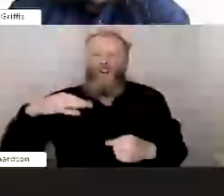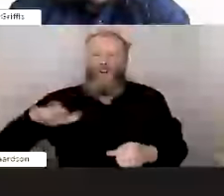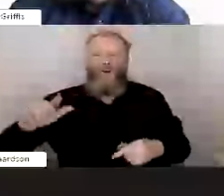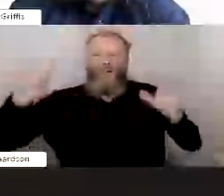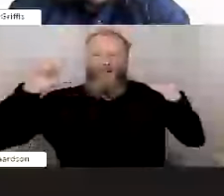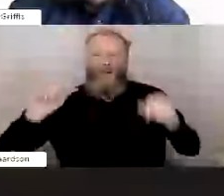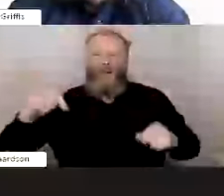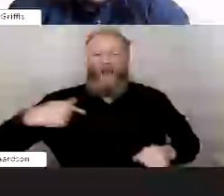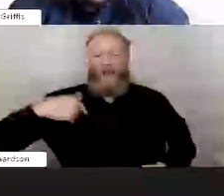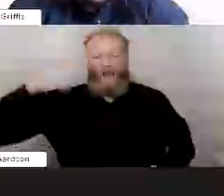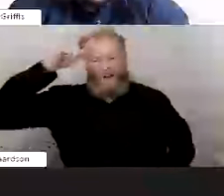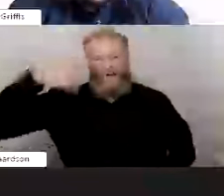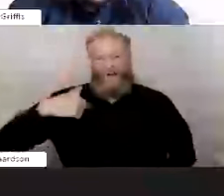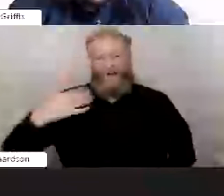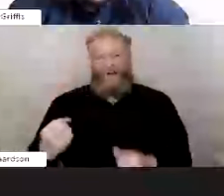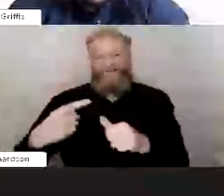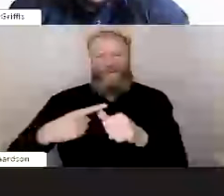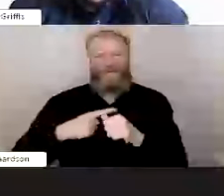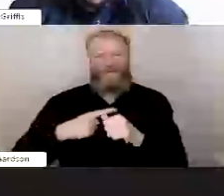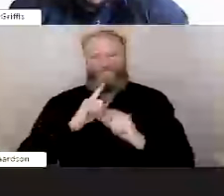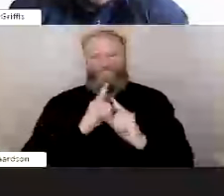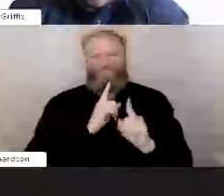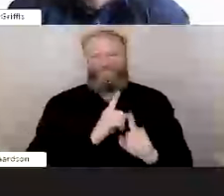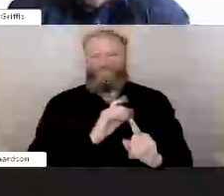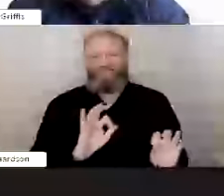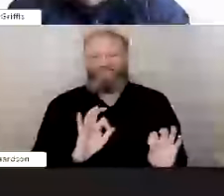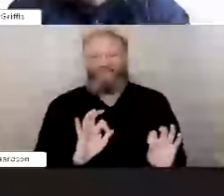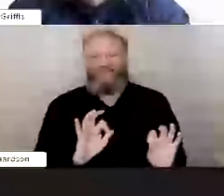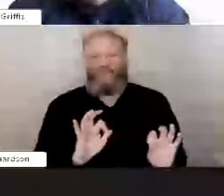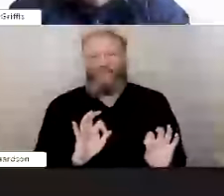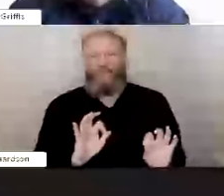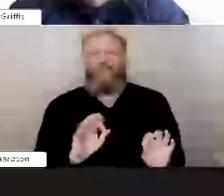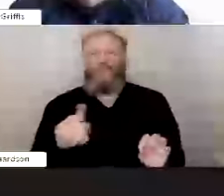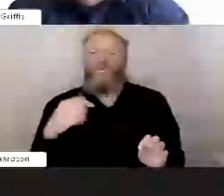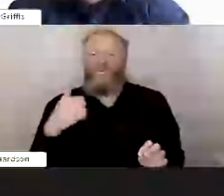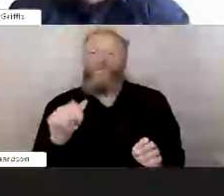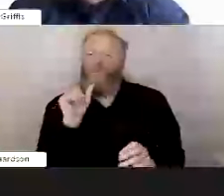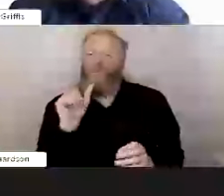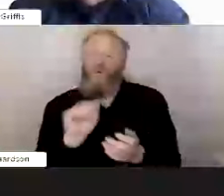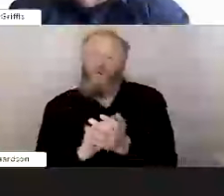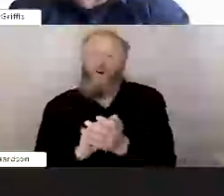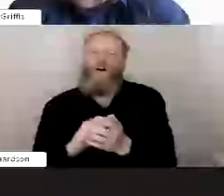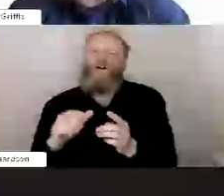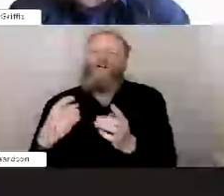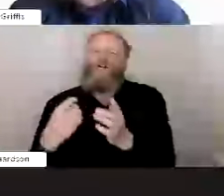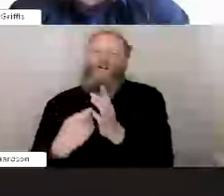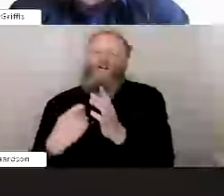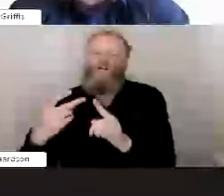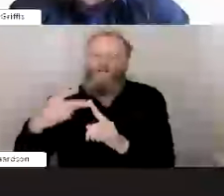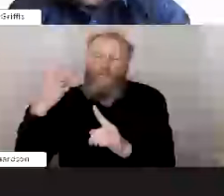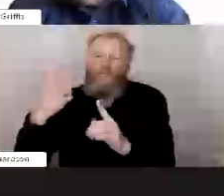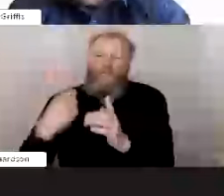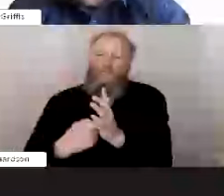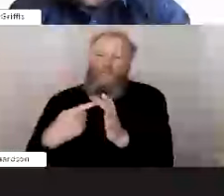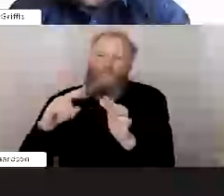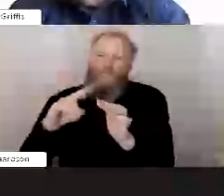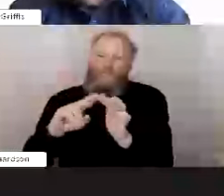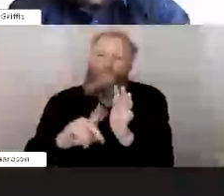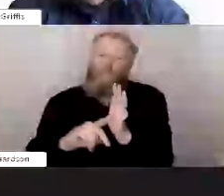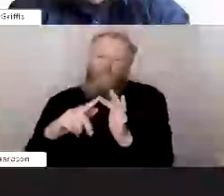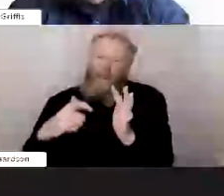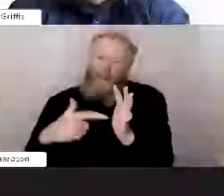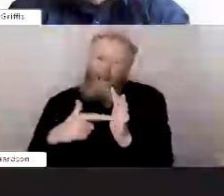answers, you know. You Yeah. just sort of go, and you've used the words beautifully, reflective, listening. You know,